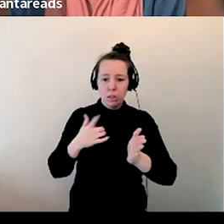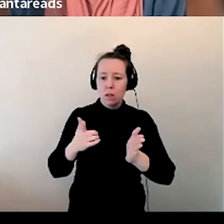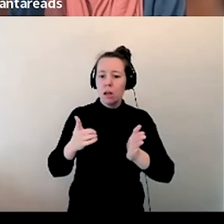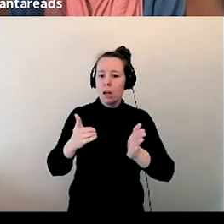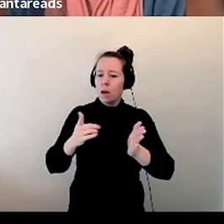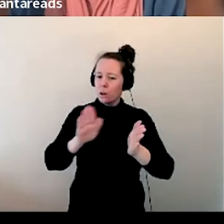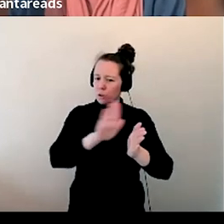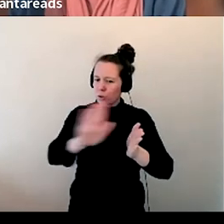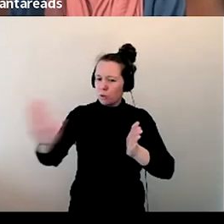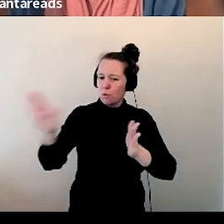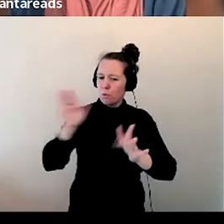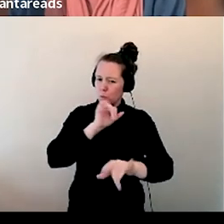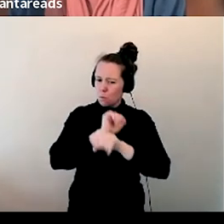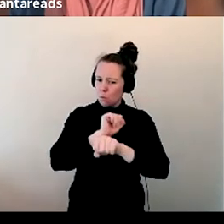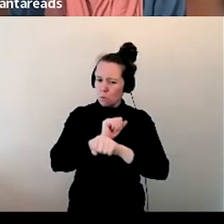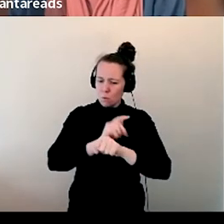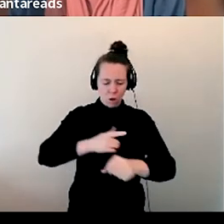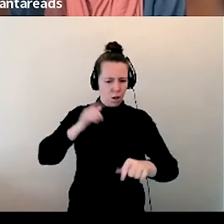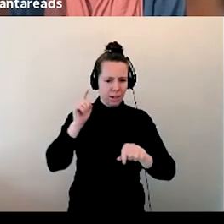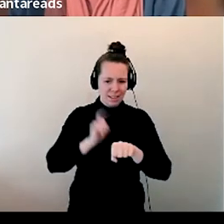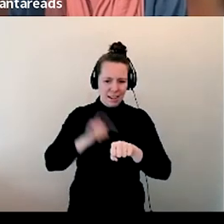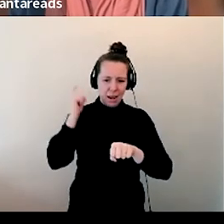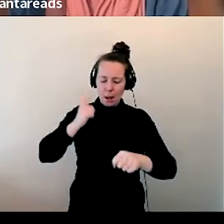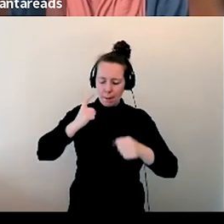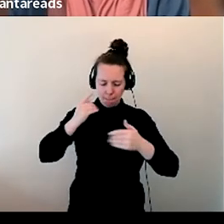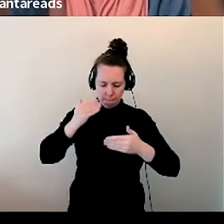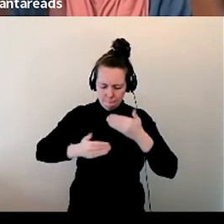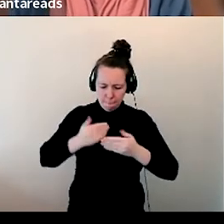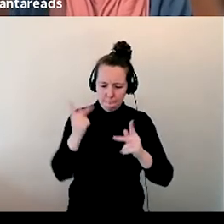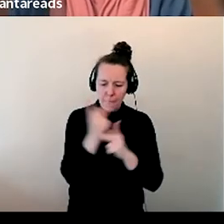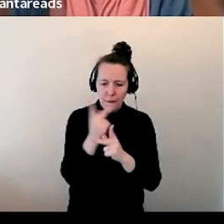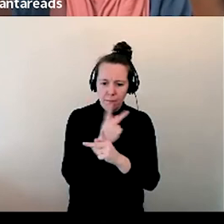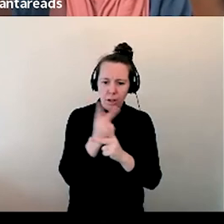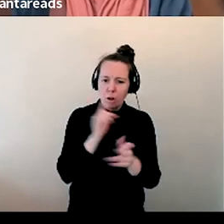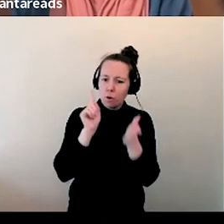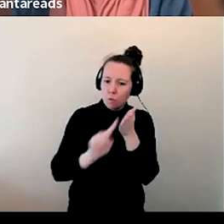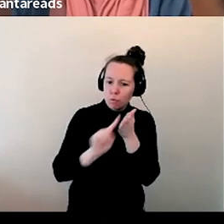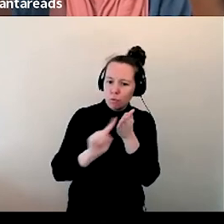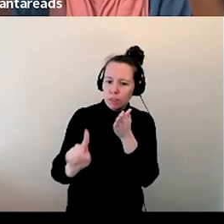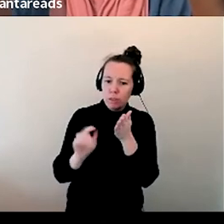your due diligence in, again, matching the book with the content creator, because I will